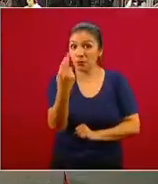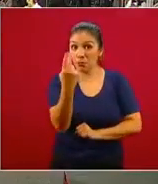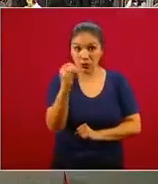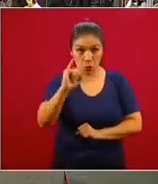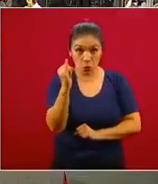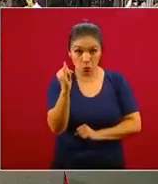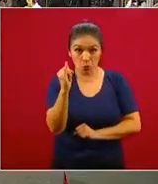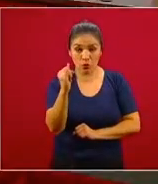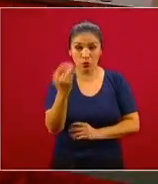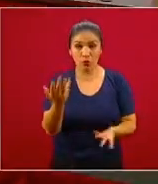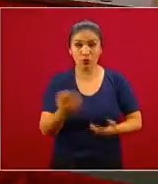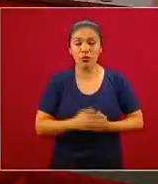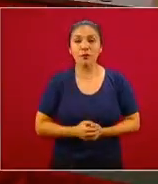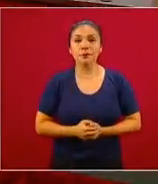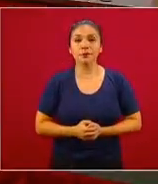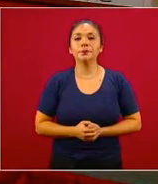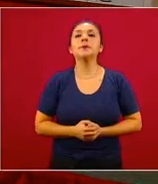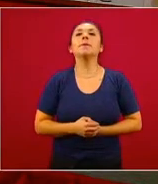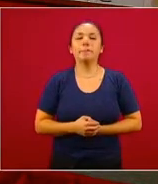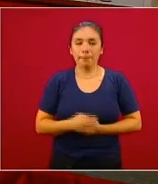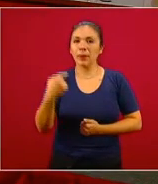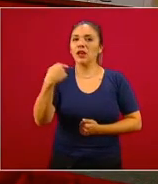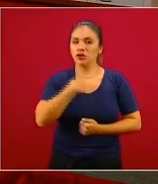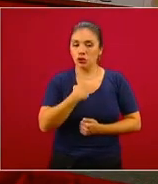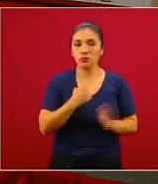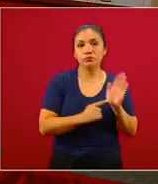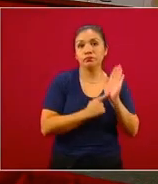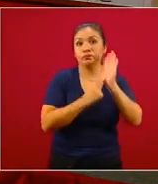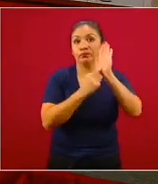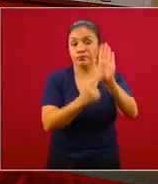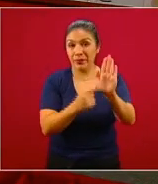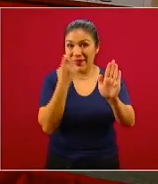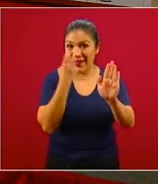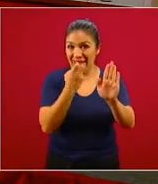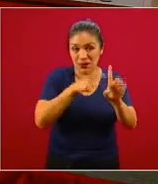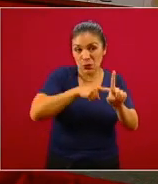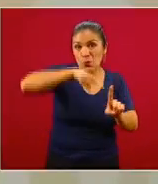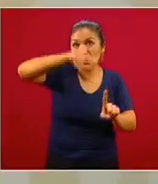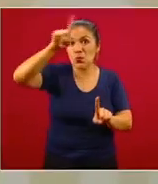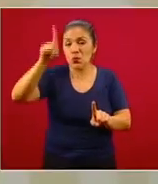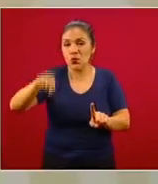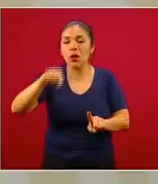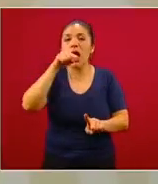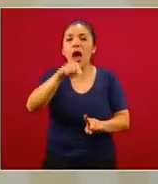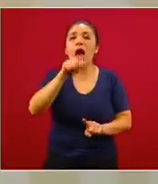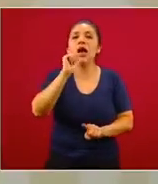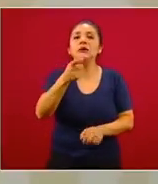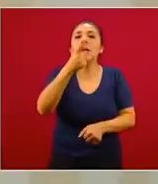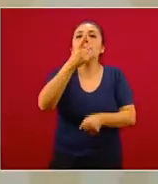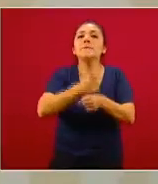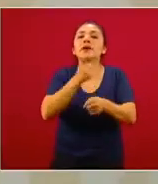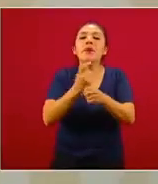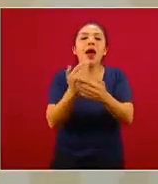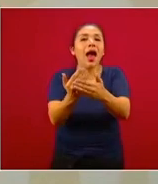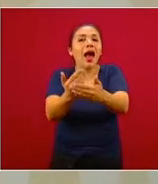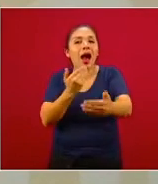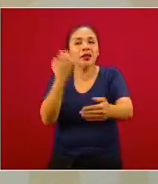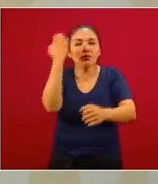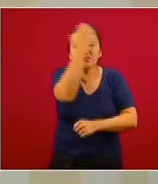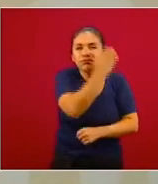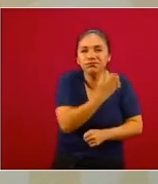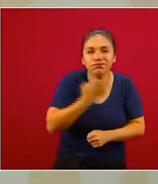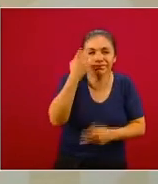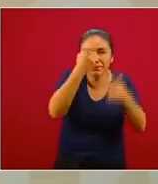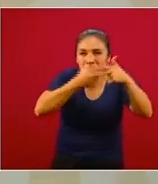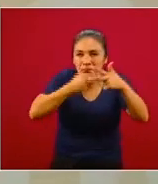you. That curve that we presented, that origin curve, that was based on the first prediction that was